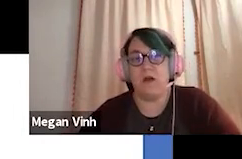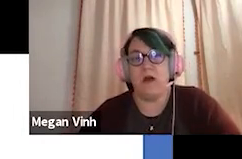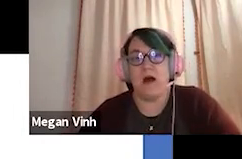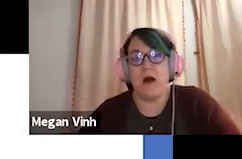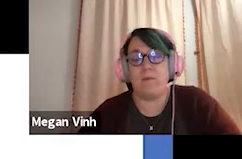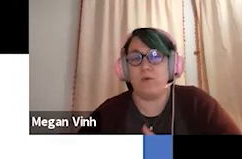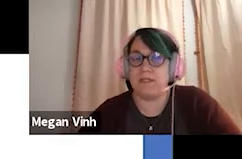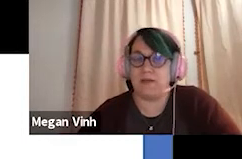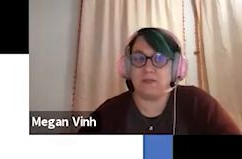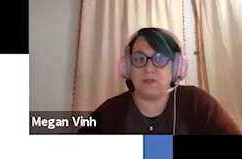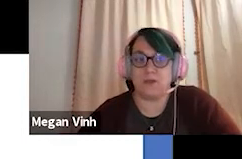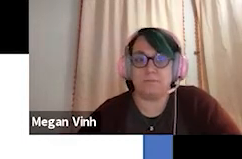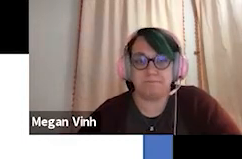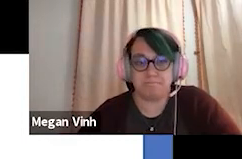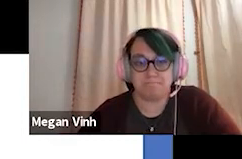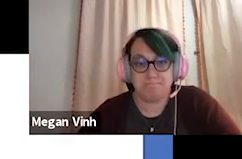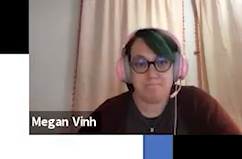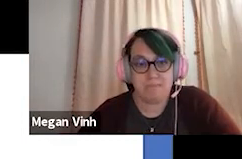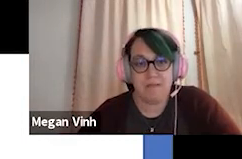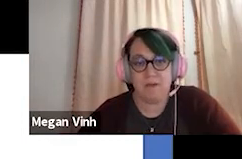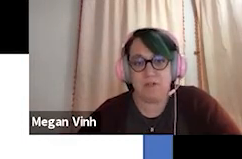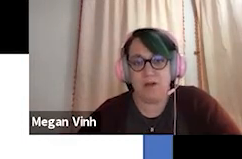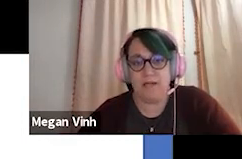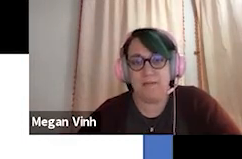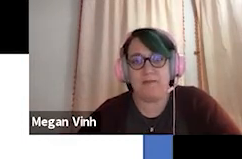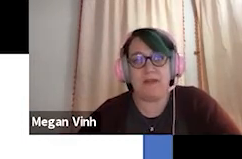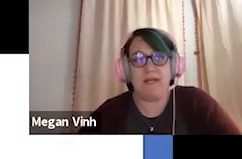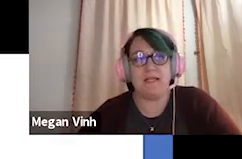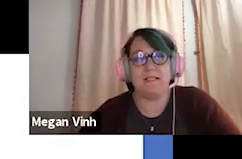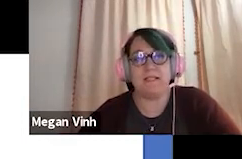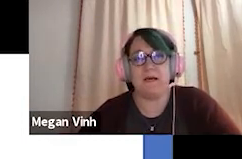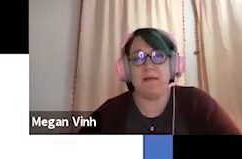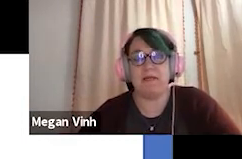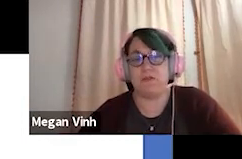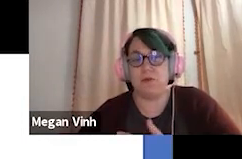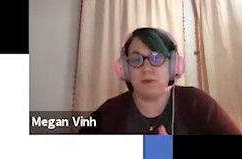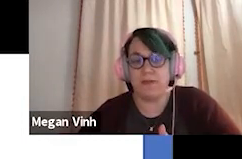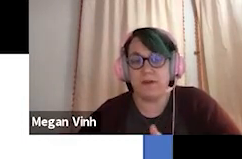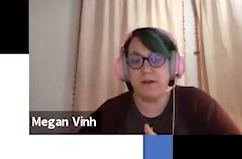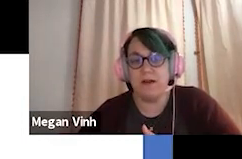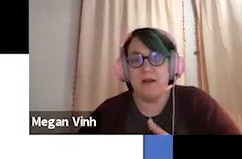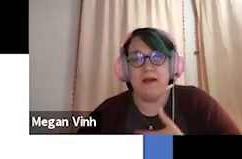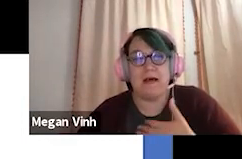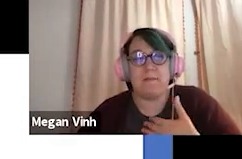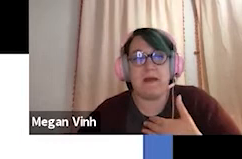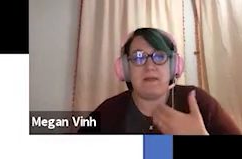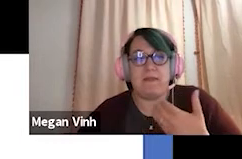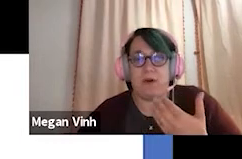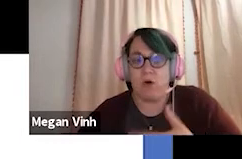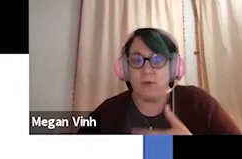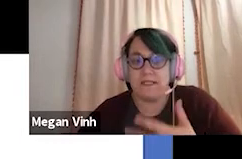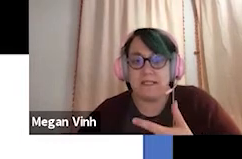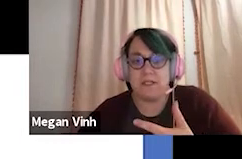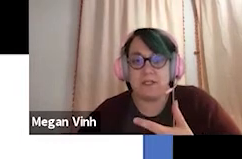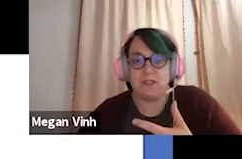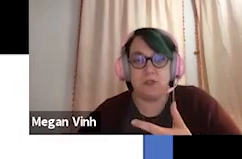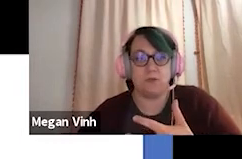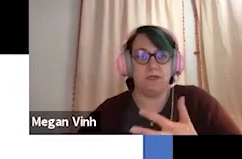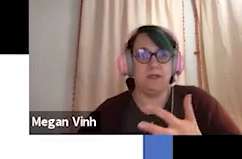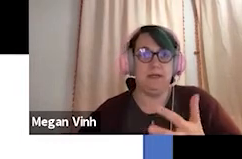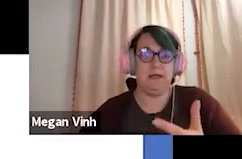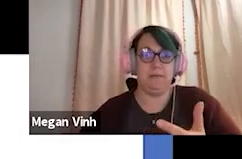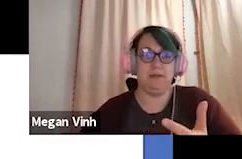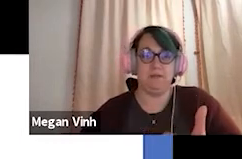Chantel who has Down syndrome. And they're talking about that he has an older brother, and that they're always eager